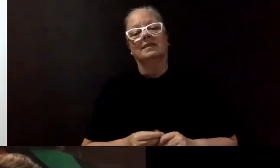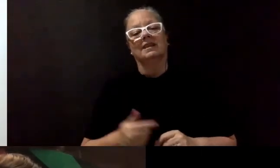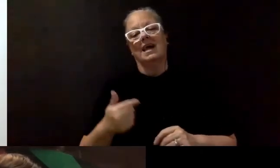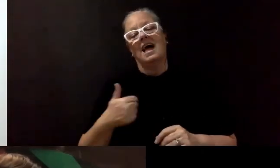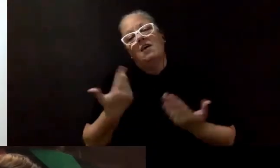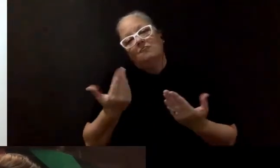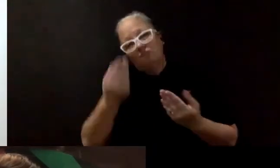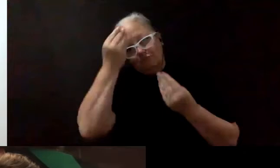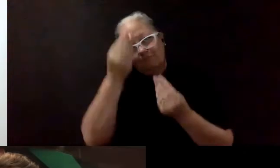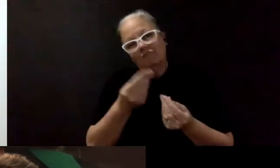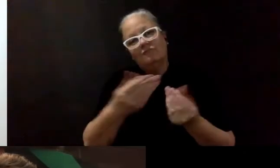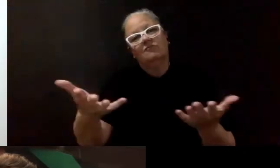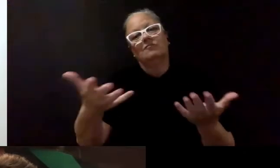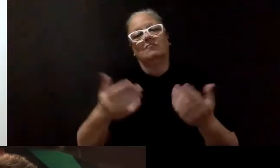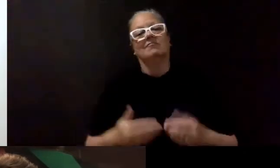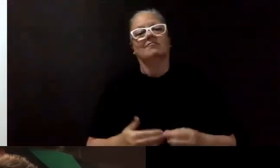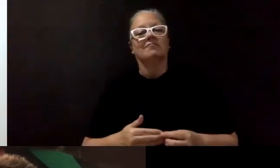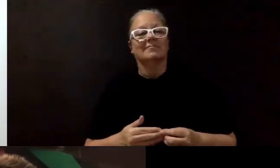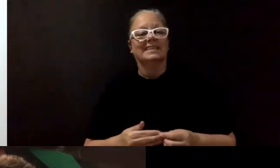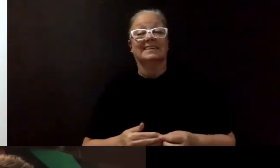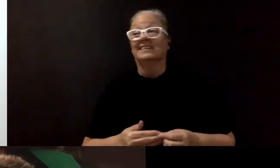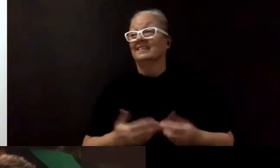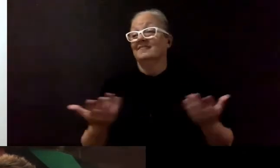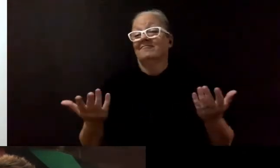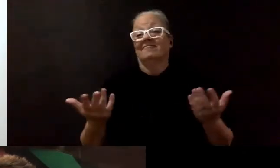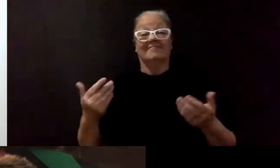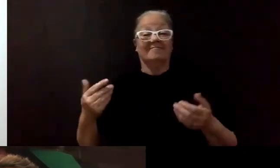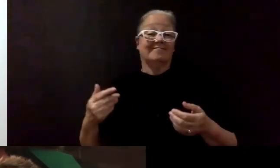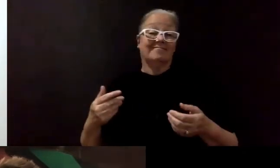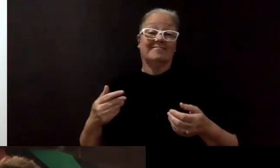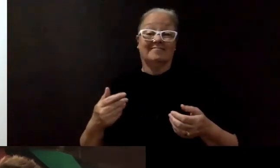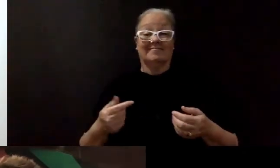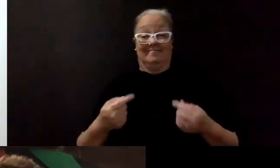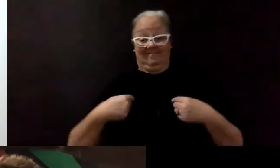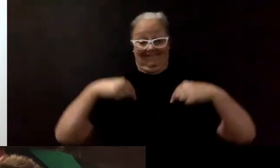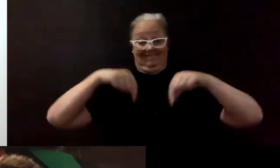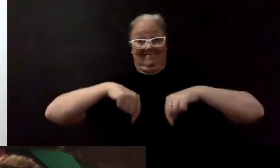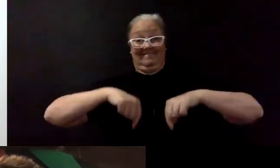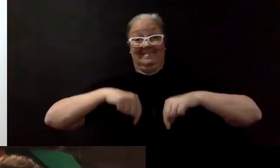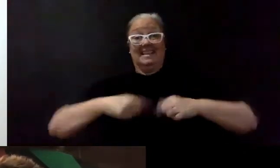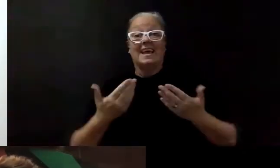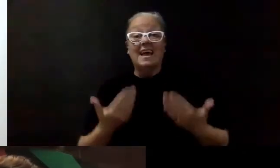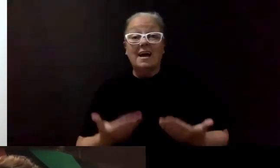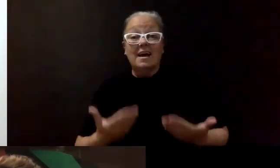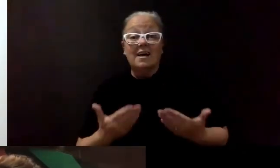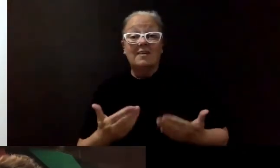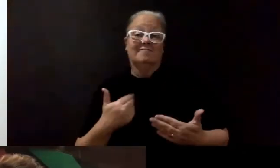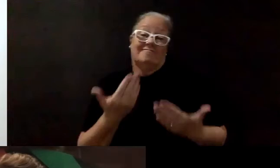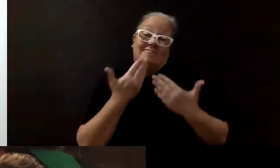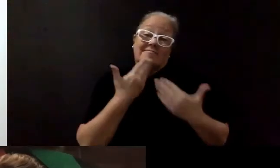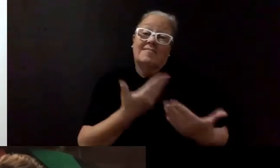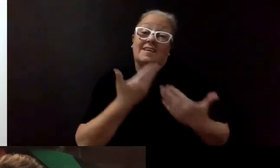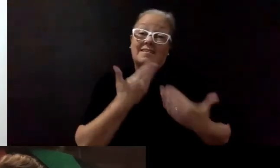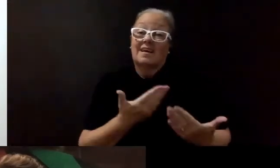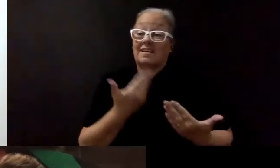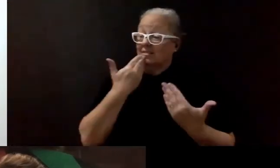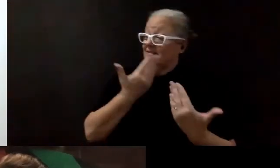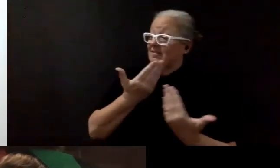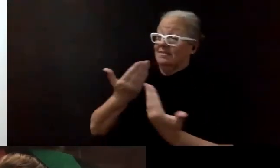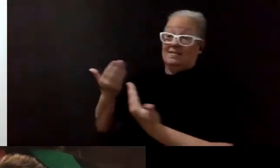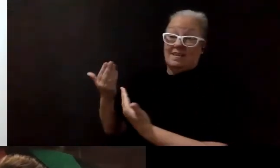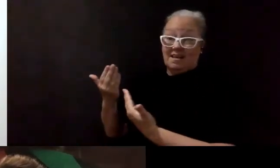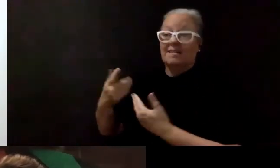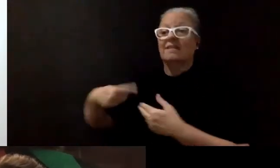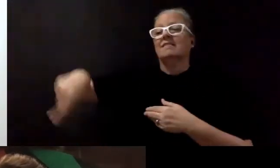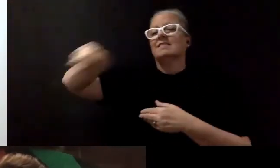because we wouldn't be in the position that we're in now if it weren't for both the support of the people around